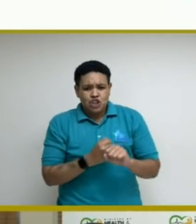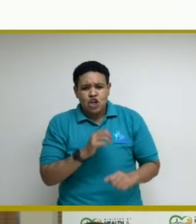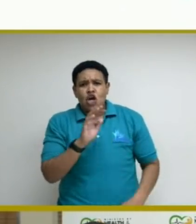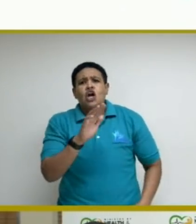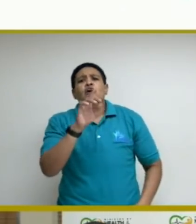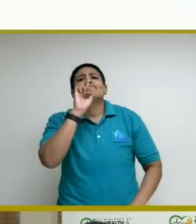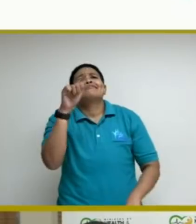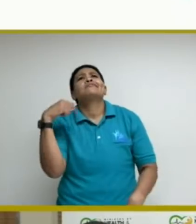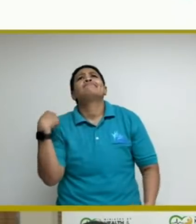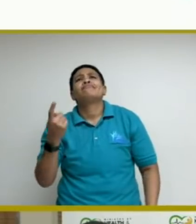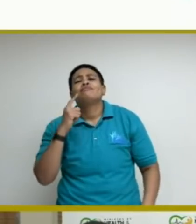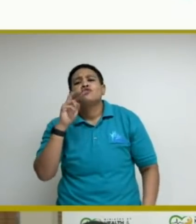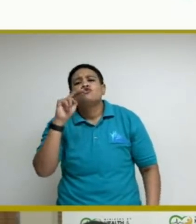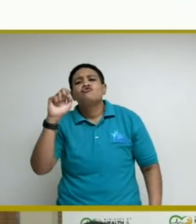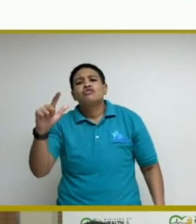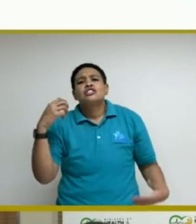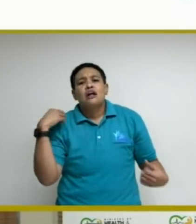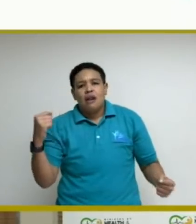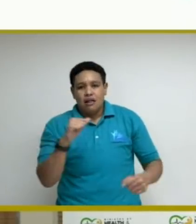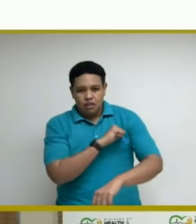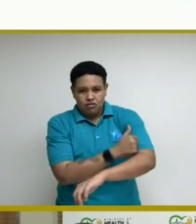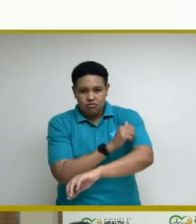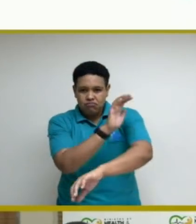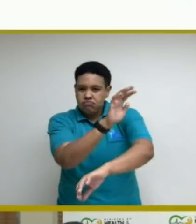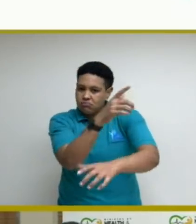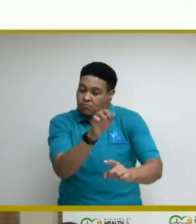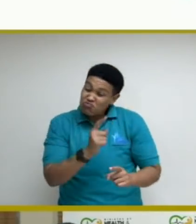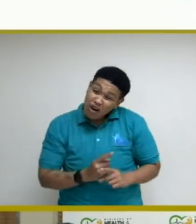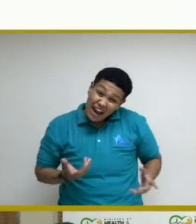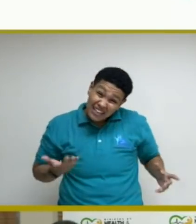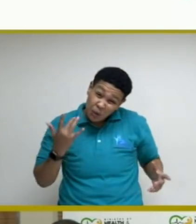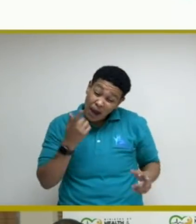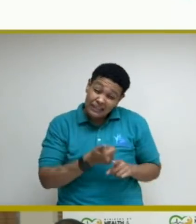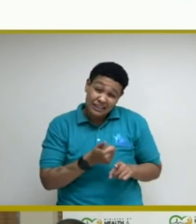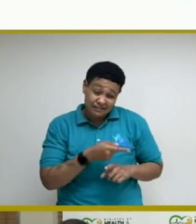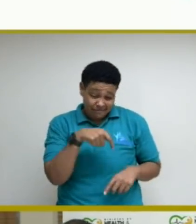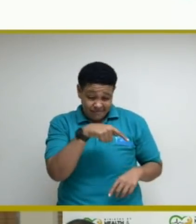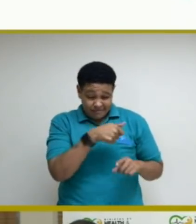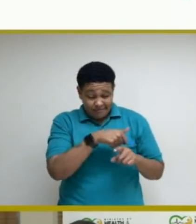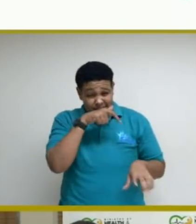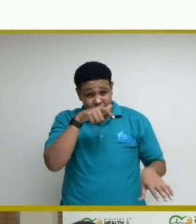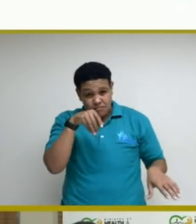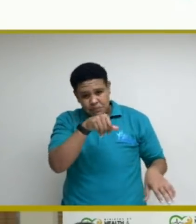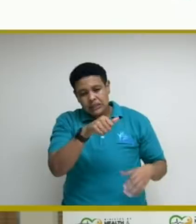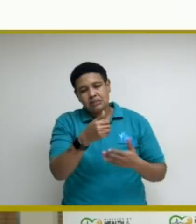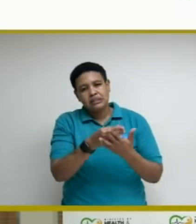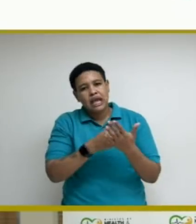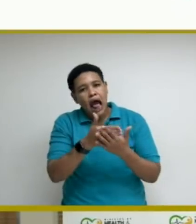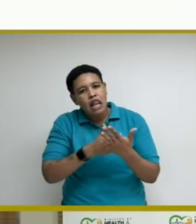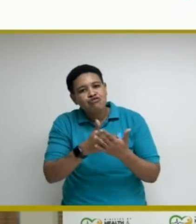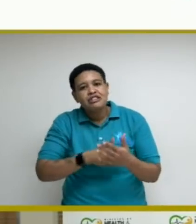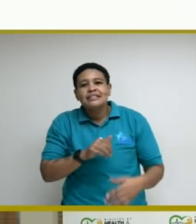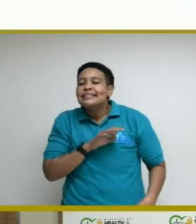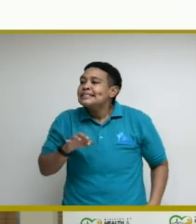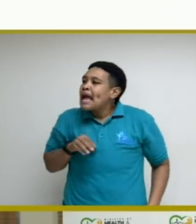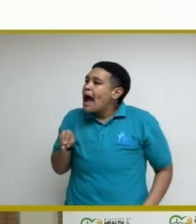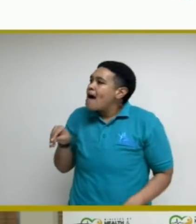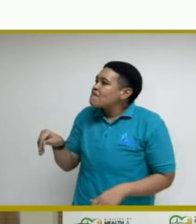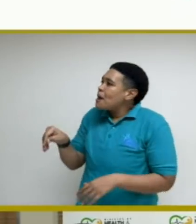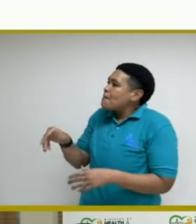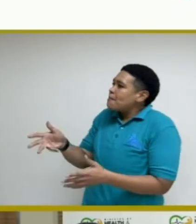has been to the regional health authorities. And rightly so, because they are the ones who pay salaries to the staff,